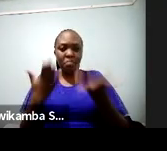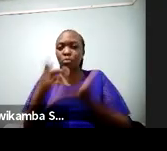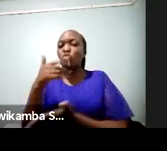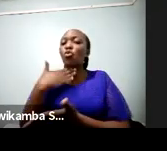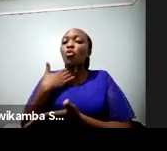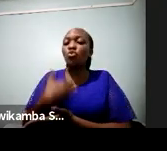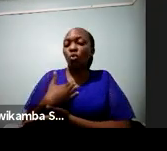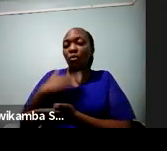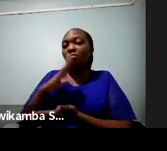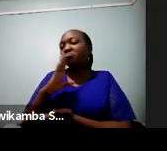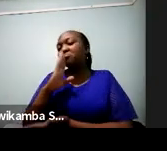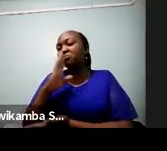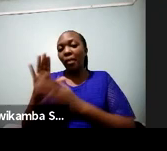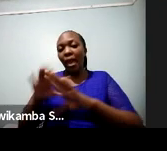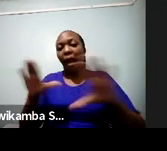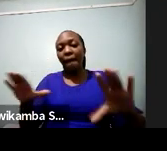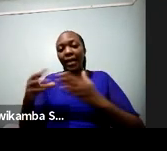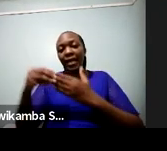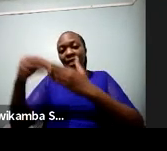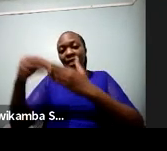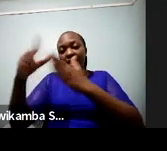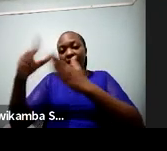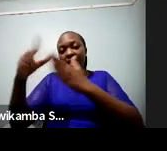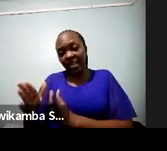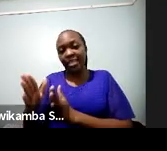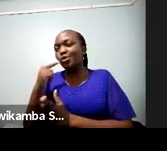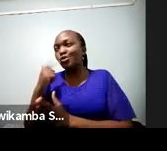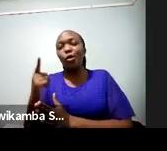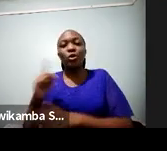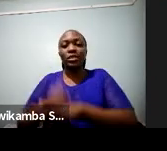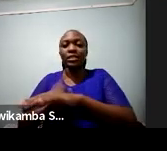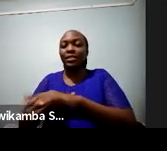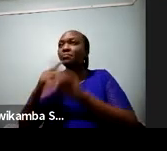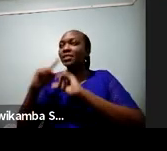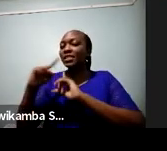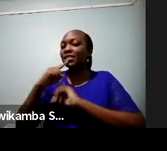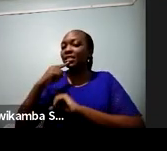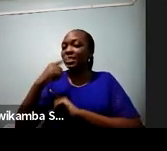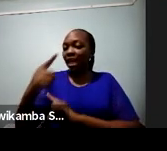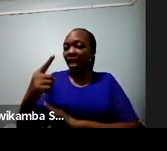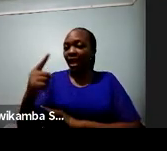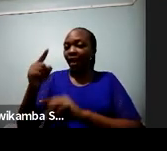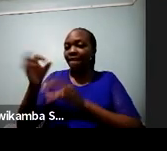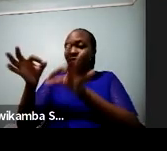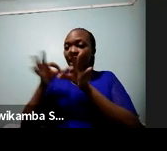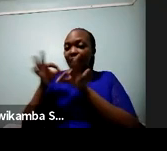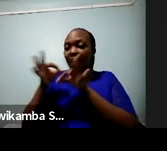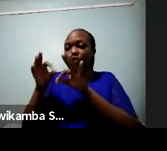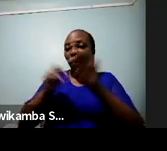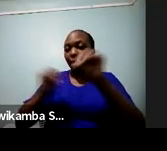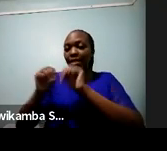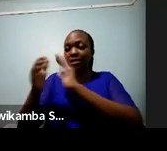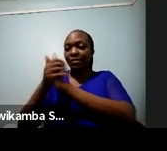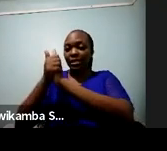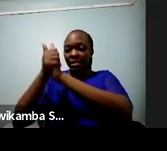charge of a market. So that's what I refer to when I say financial management skills. So achieving